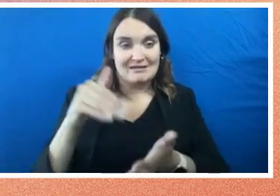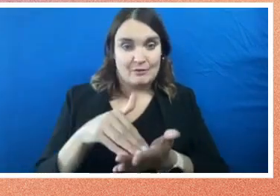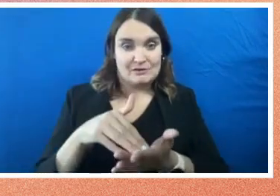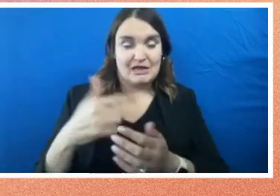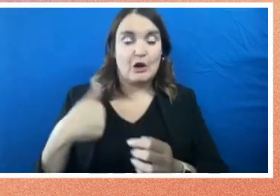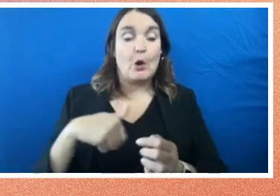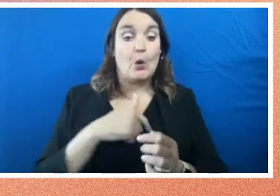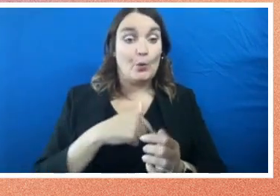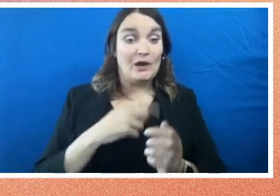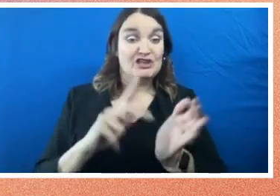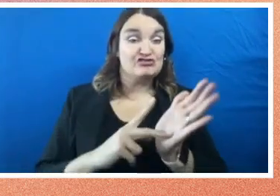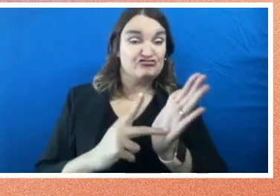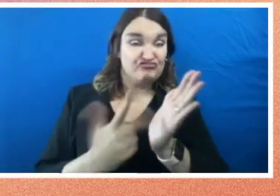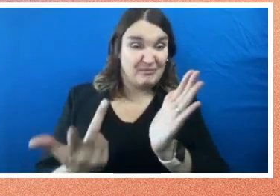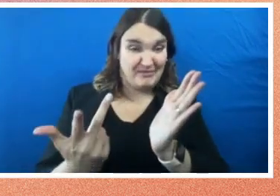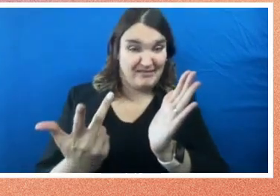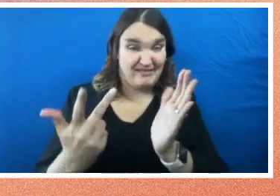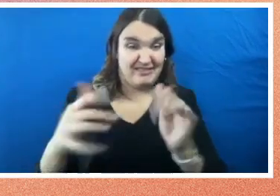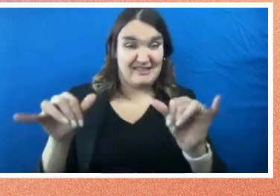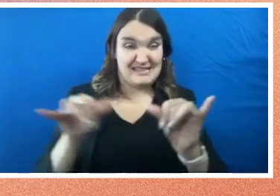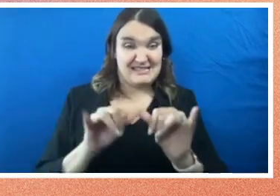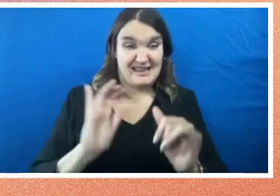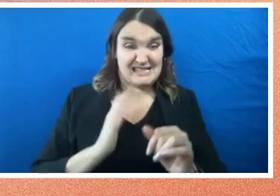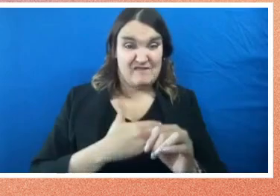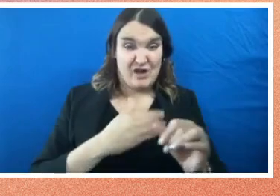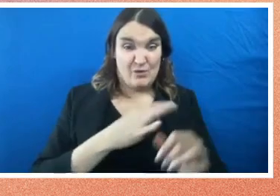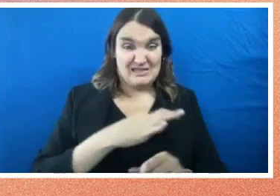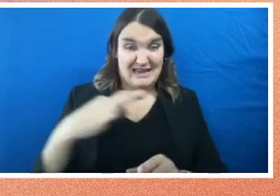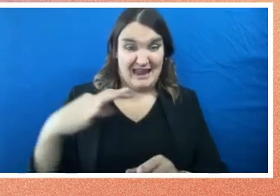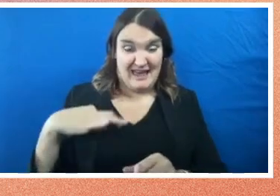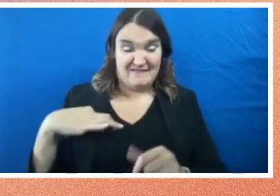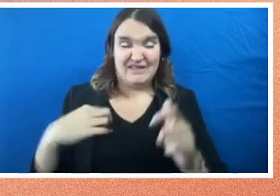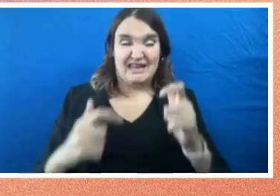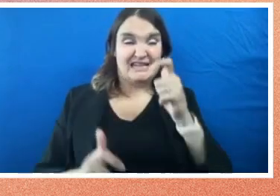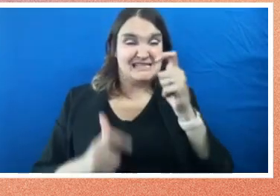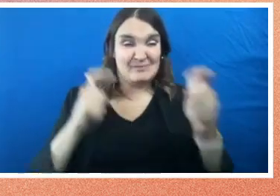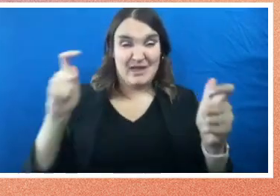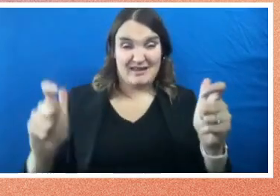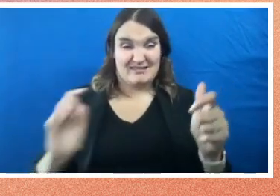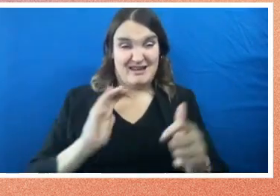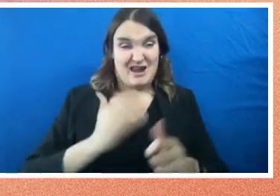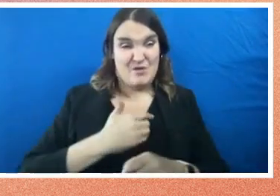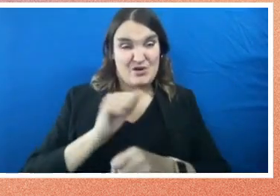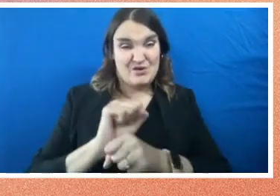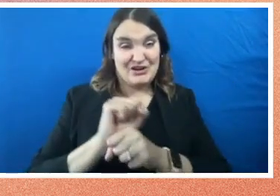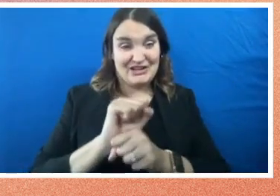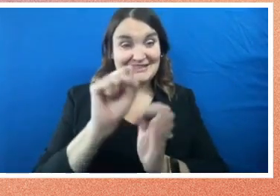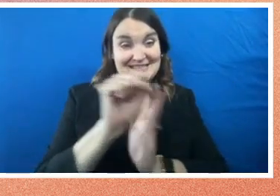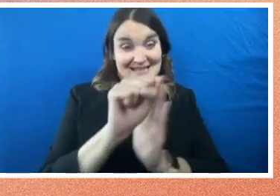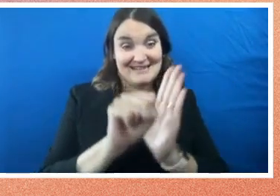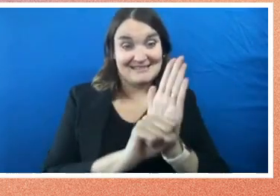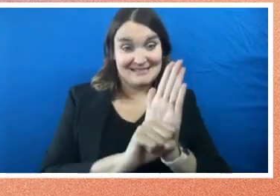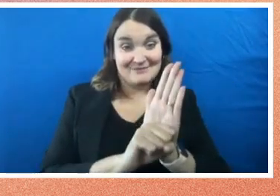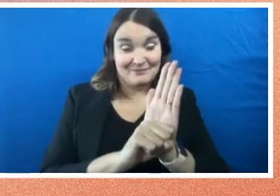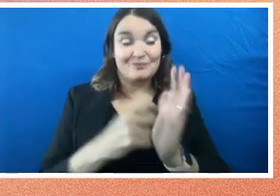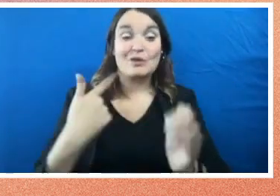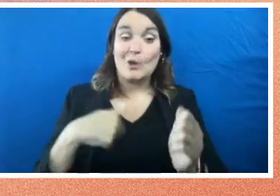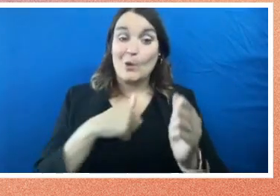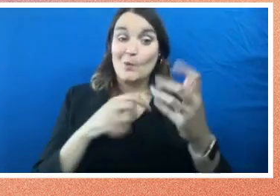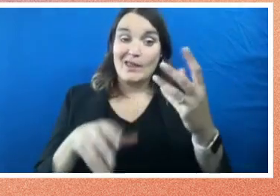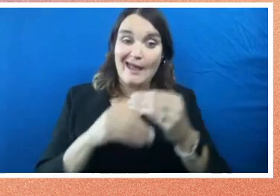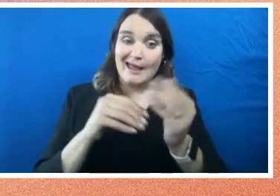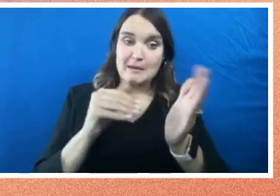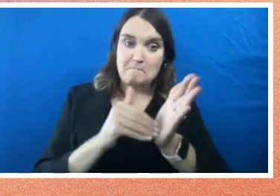our staff and massively expanded our work in the states. We added millions of members to our